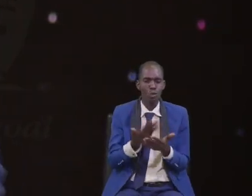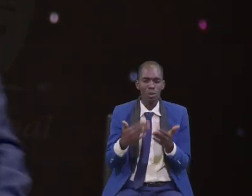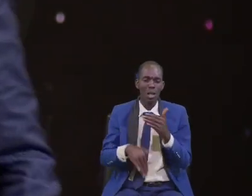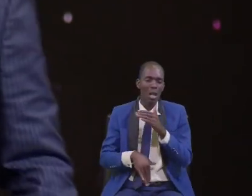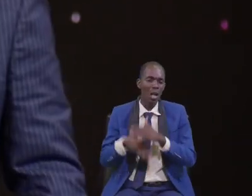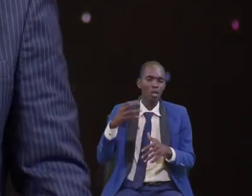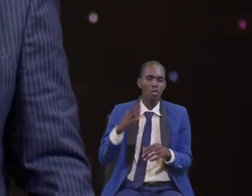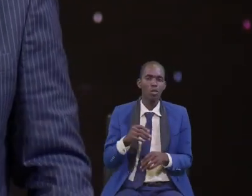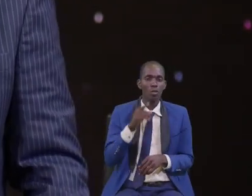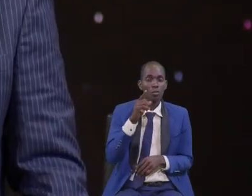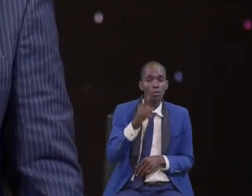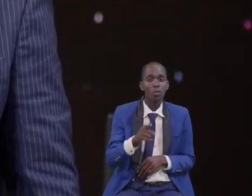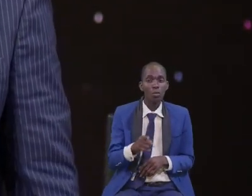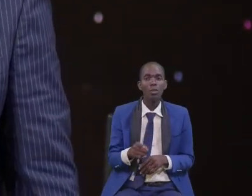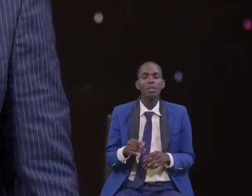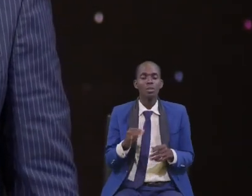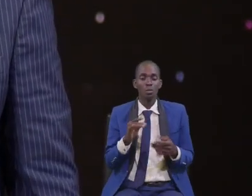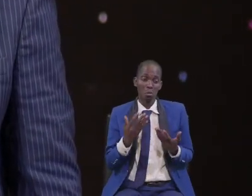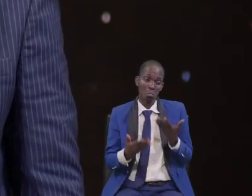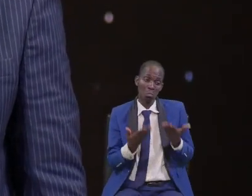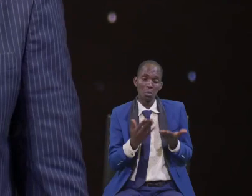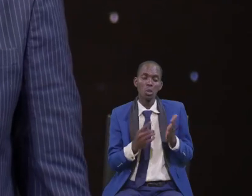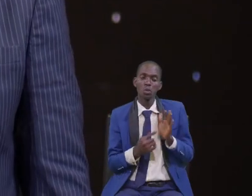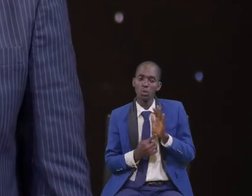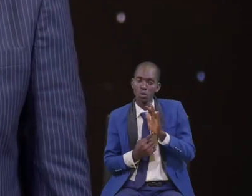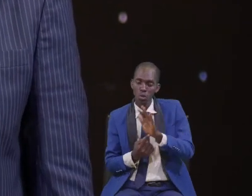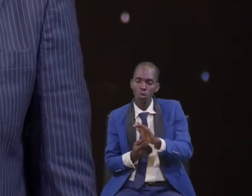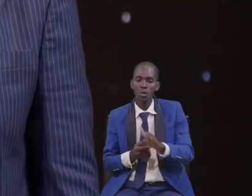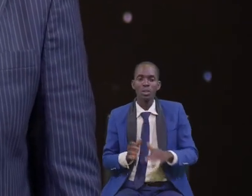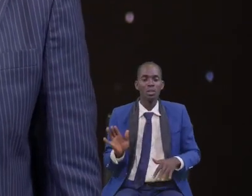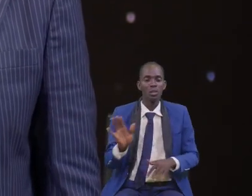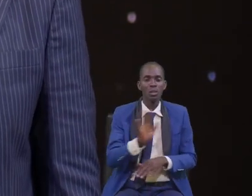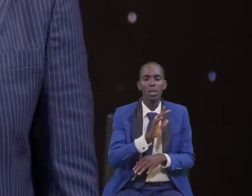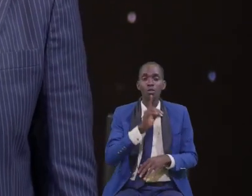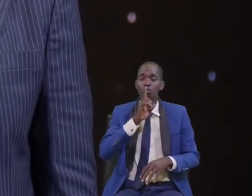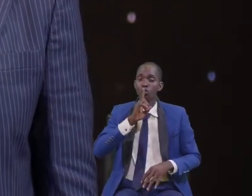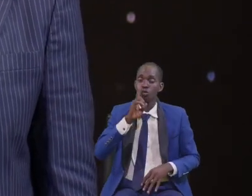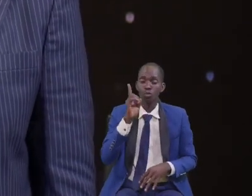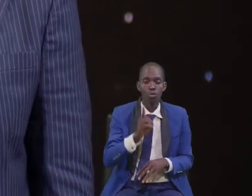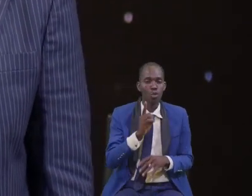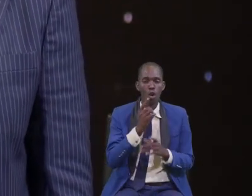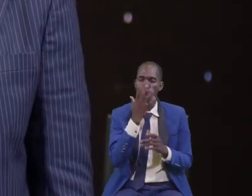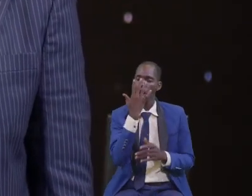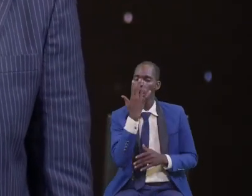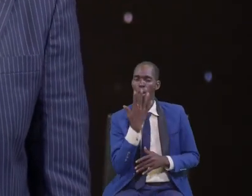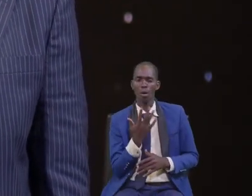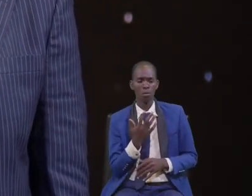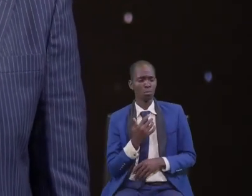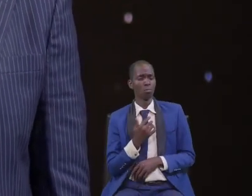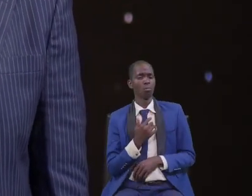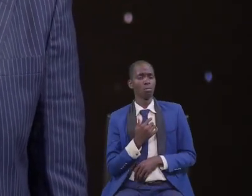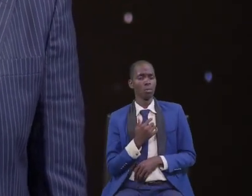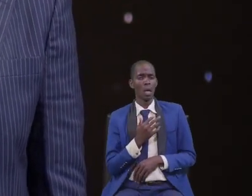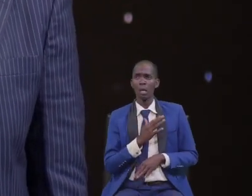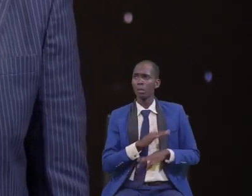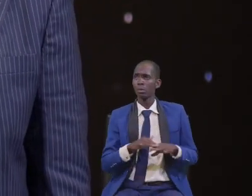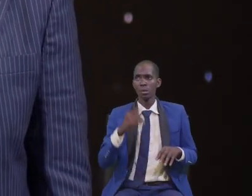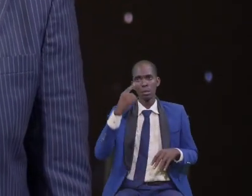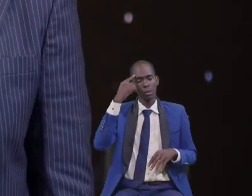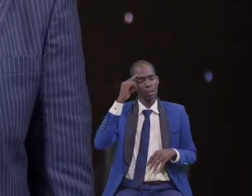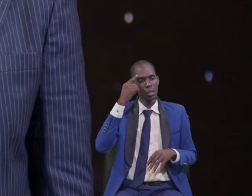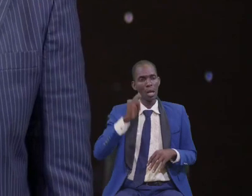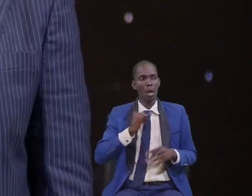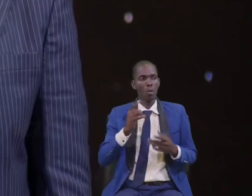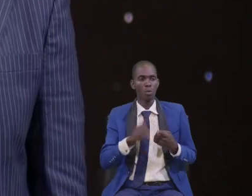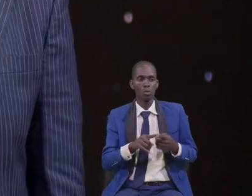It makes them to show their true colors so that you will say, I don't think I ought to be too much